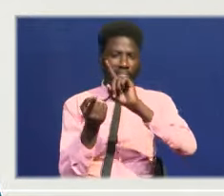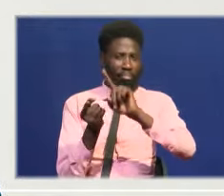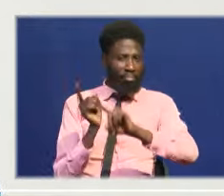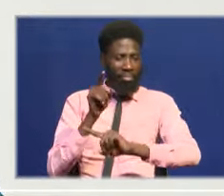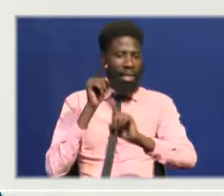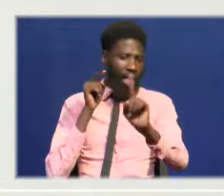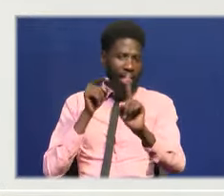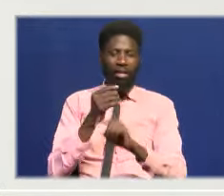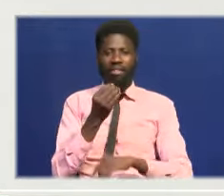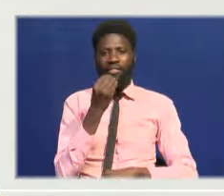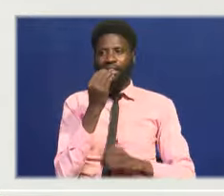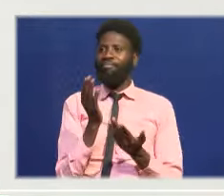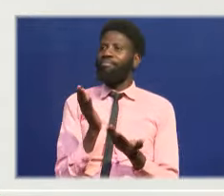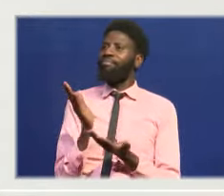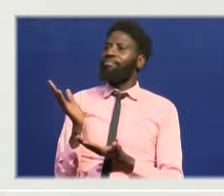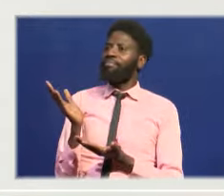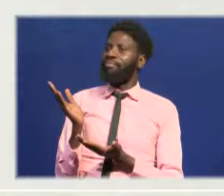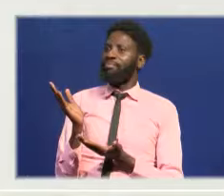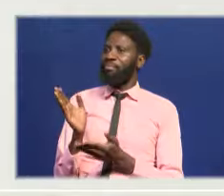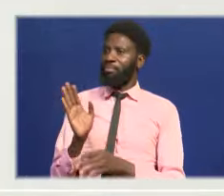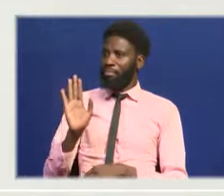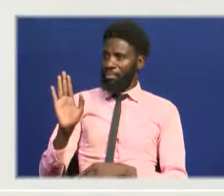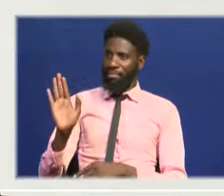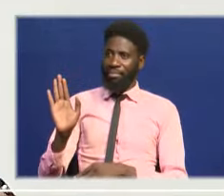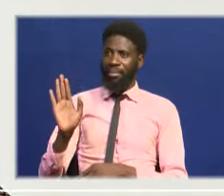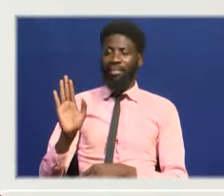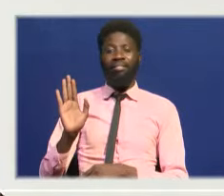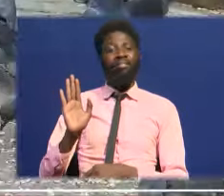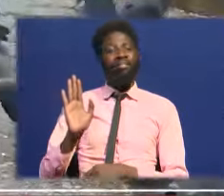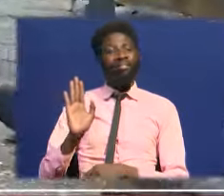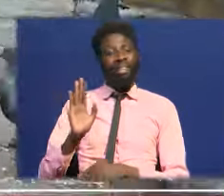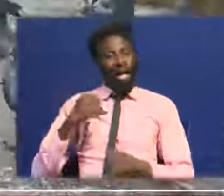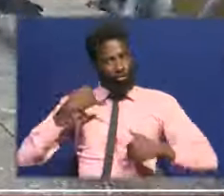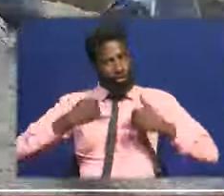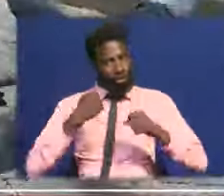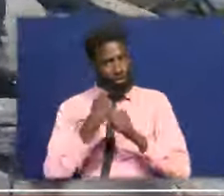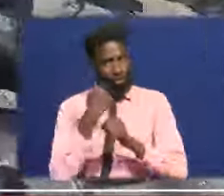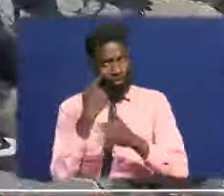of Shah's rare hobby that has become a lifeline for the birds.